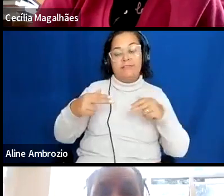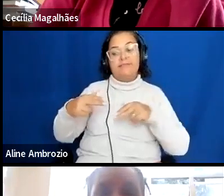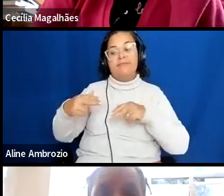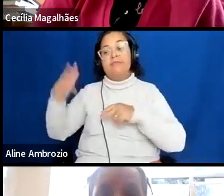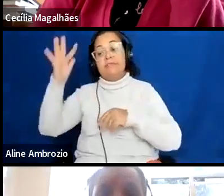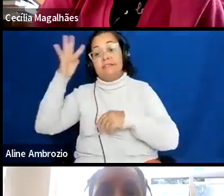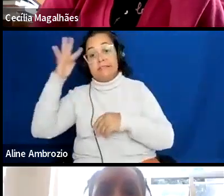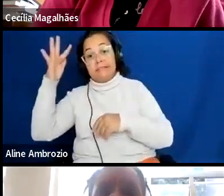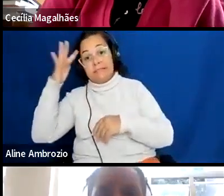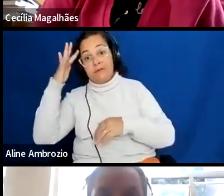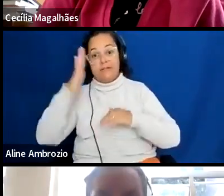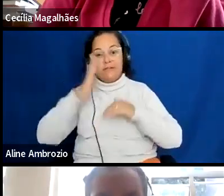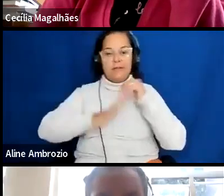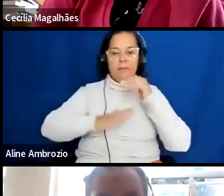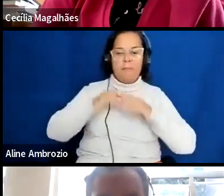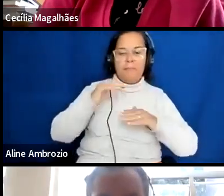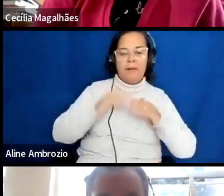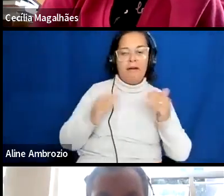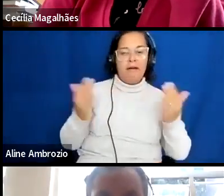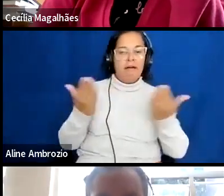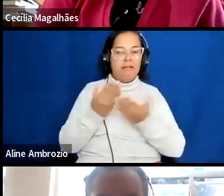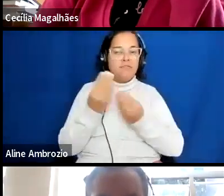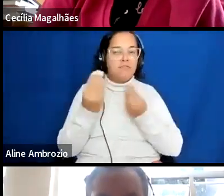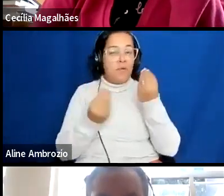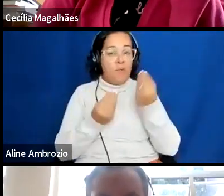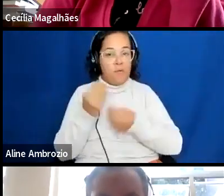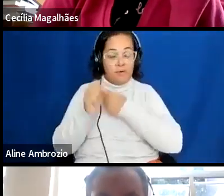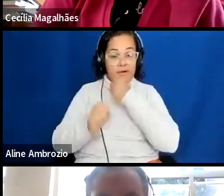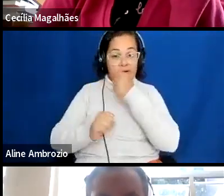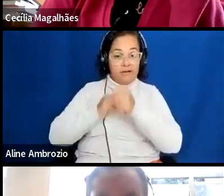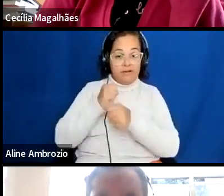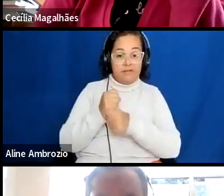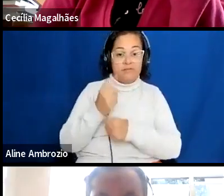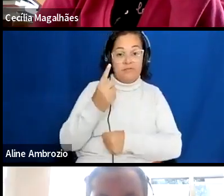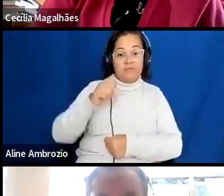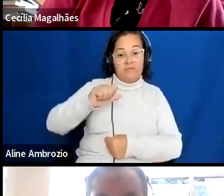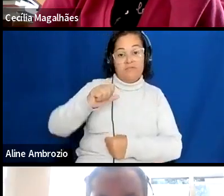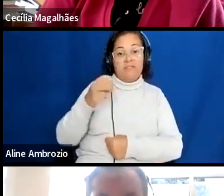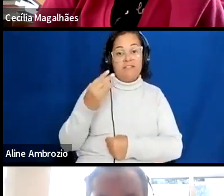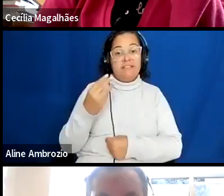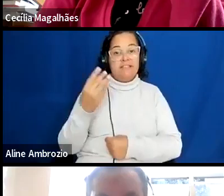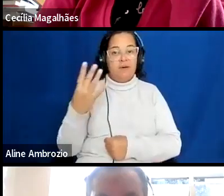where he arrived in 1934 is not where he was in